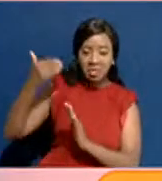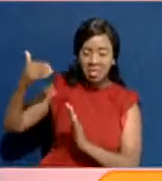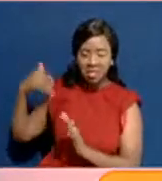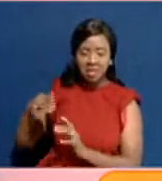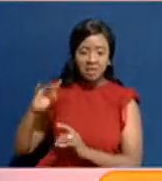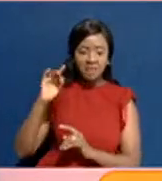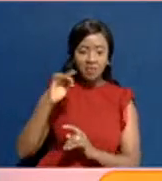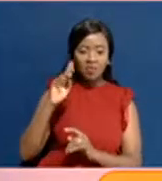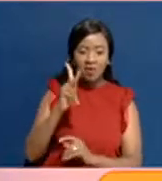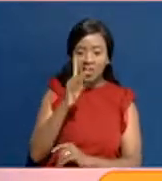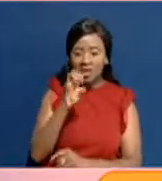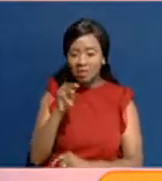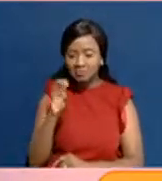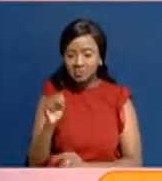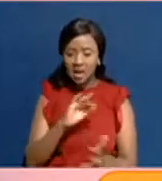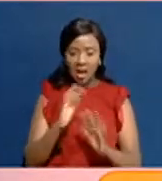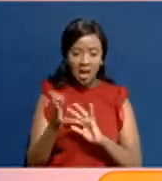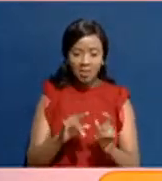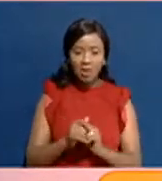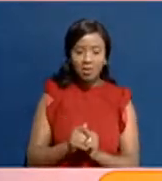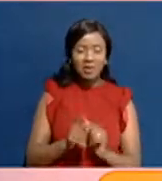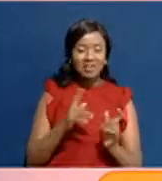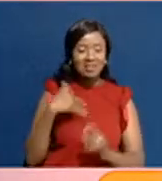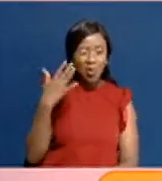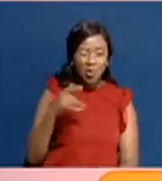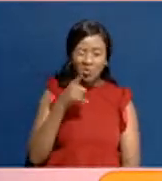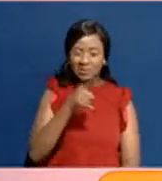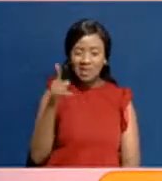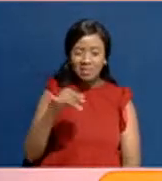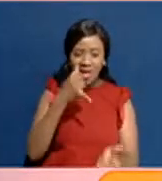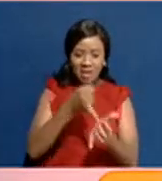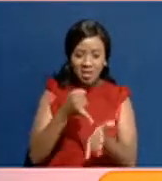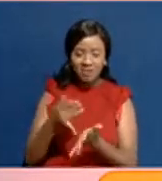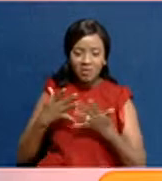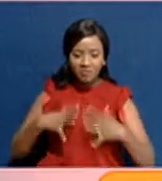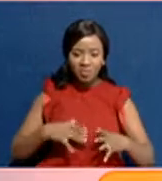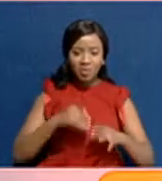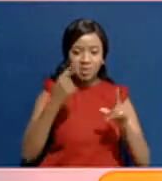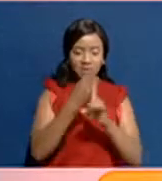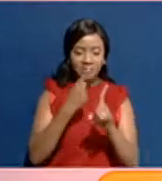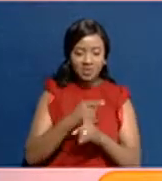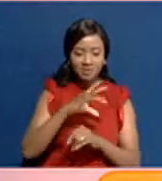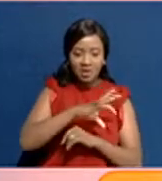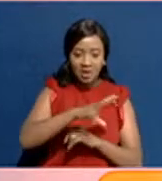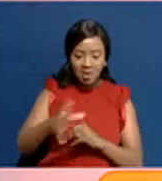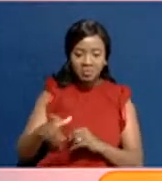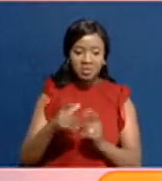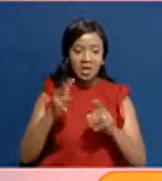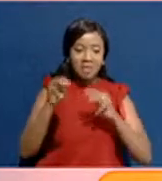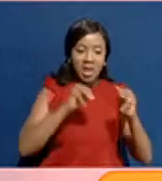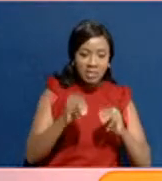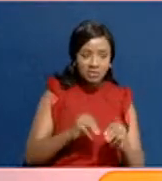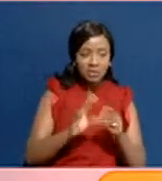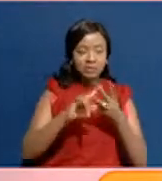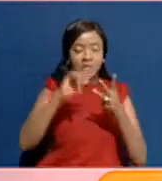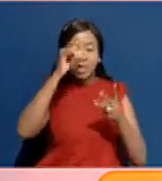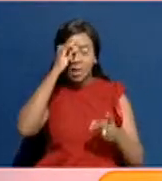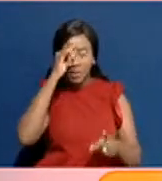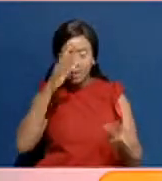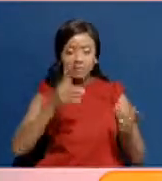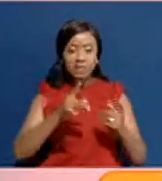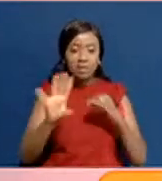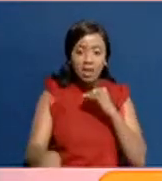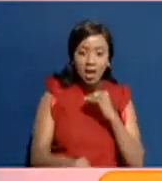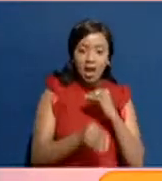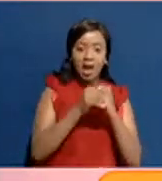billionaires, 17 billion, they always involve people in authority. Yeah. management, yeah. government. And then now you